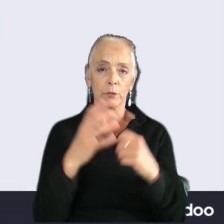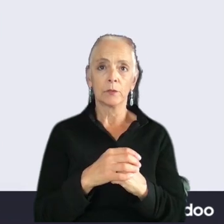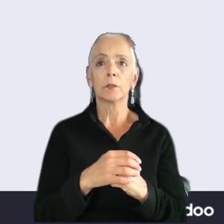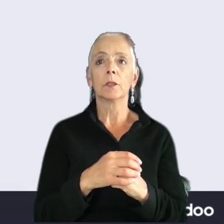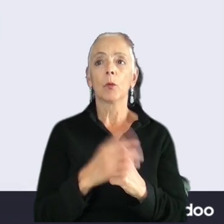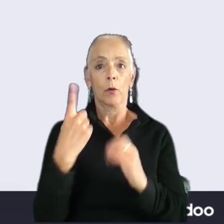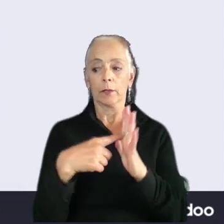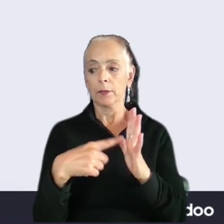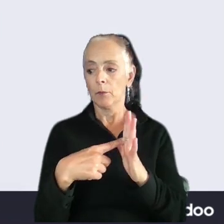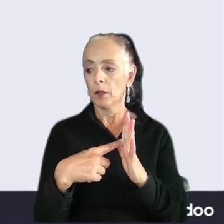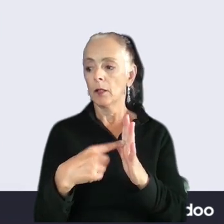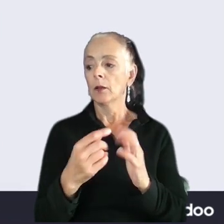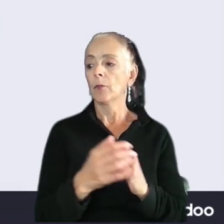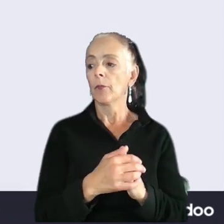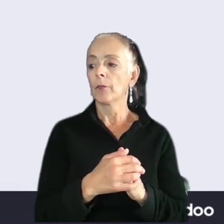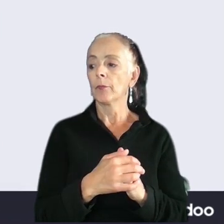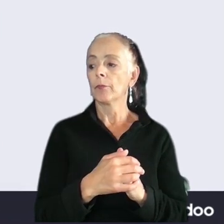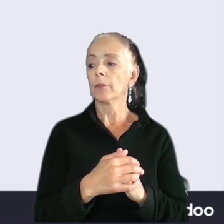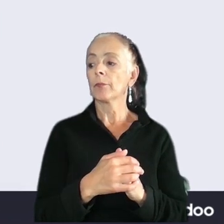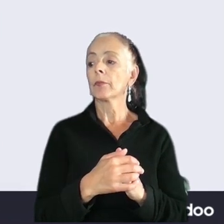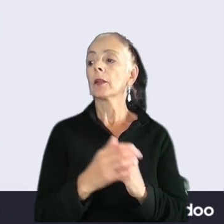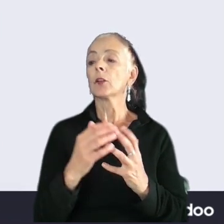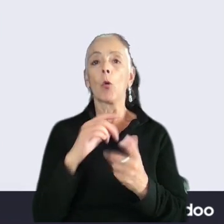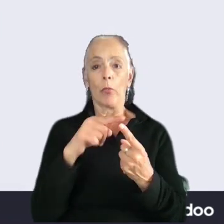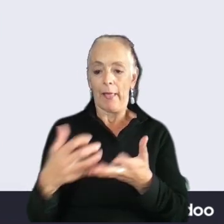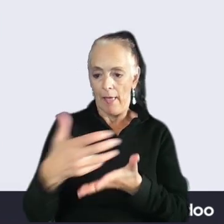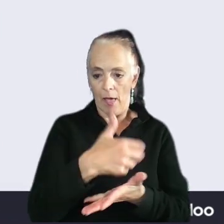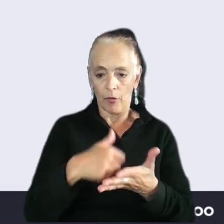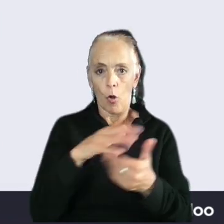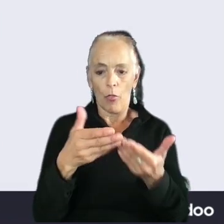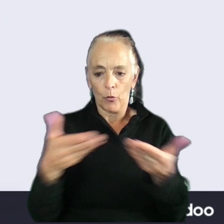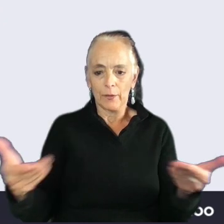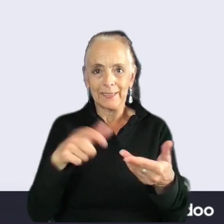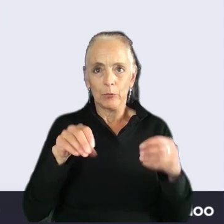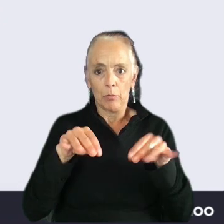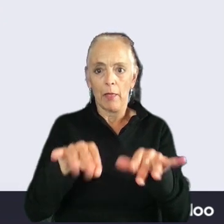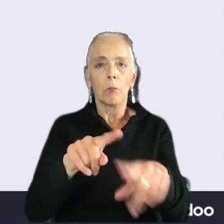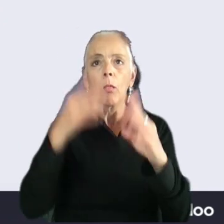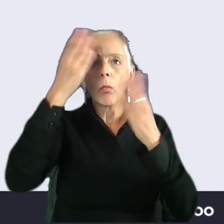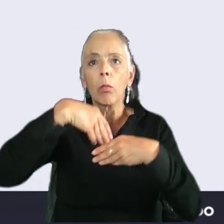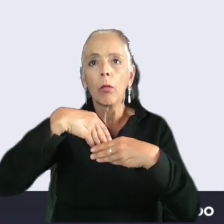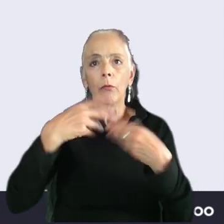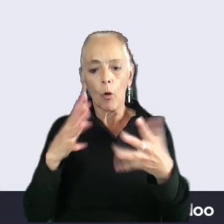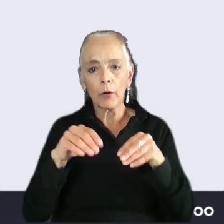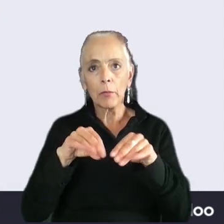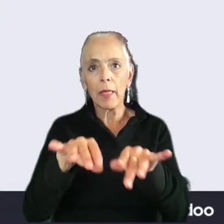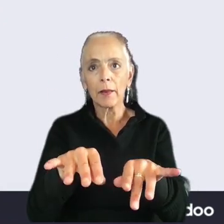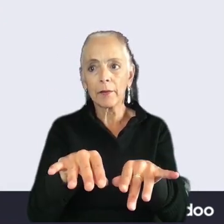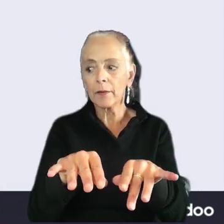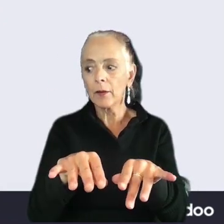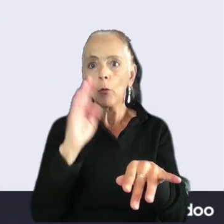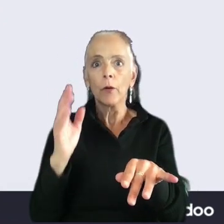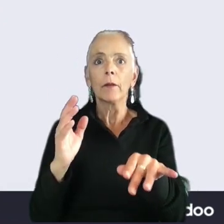is that how players, even though they had gathered every ingredient they needed to plant, they didn't notice that it could already plant, and they would keep